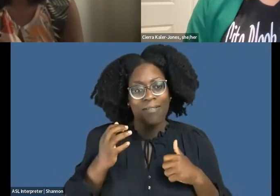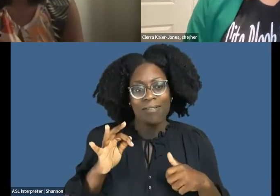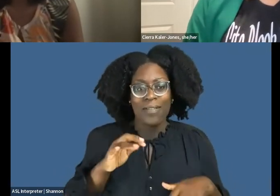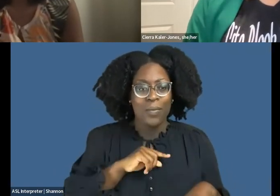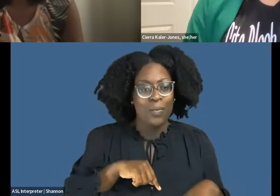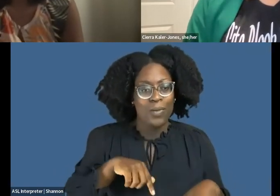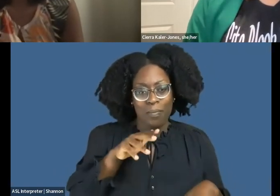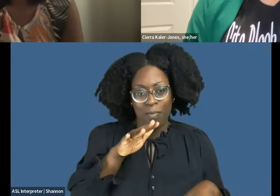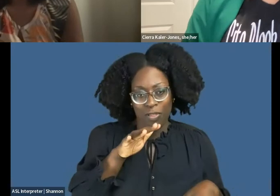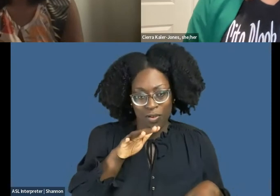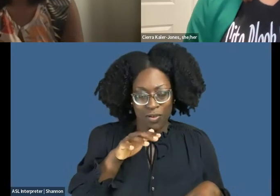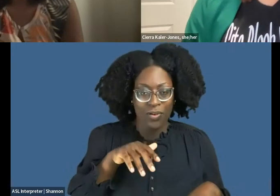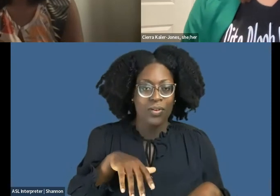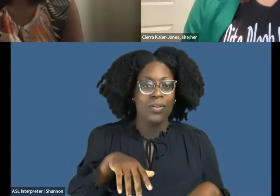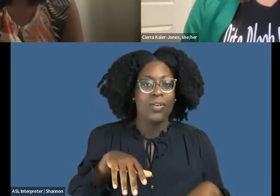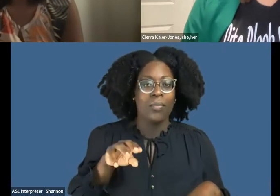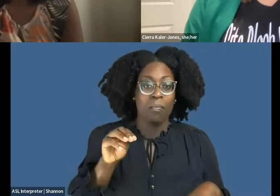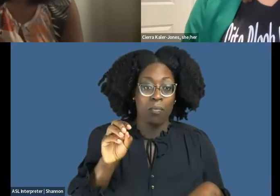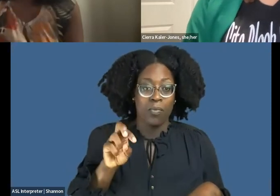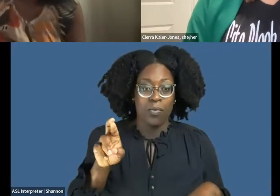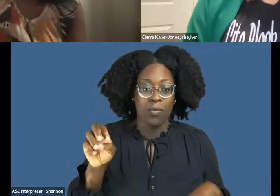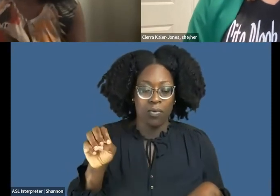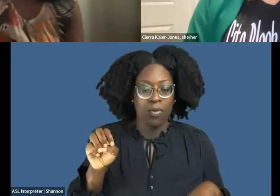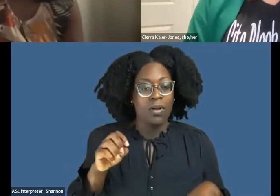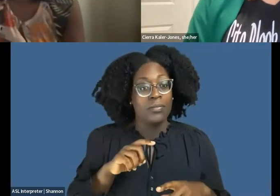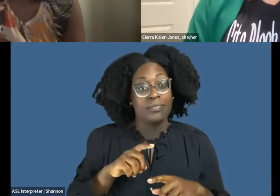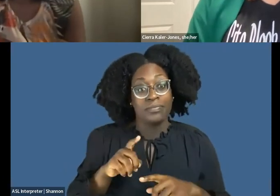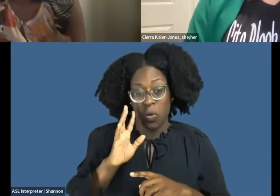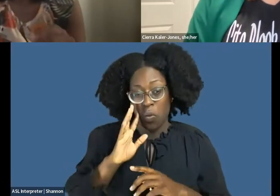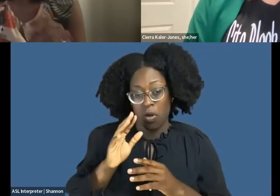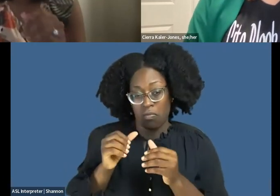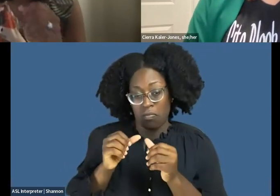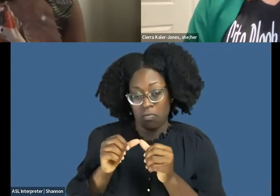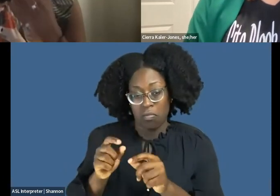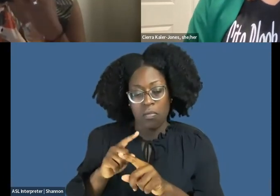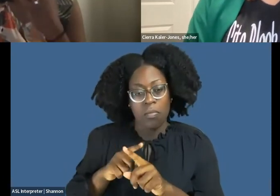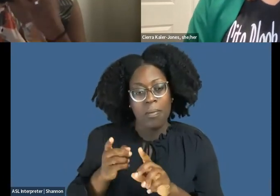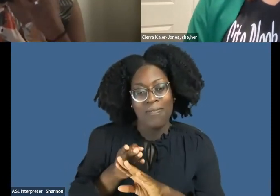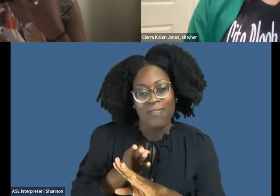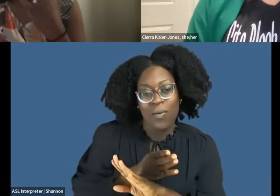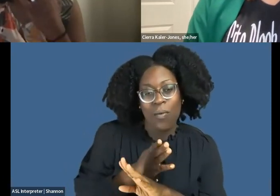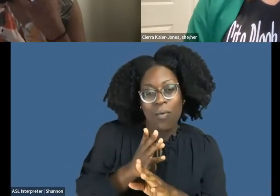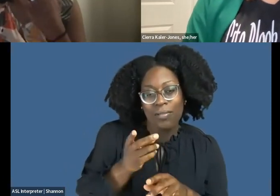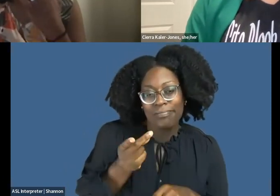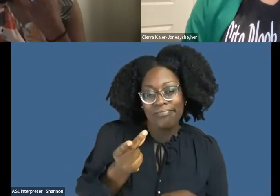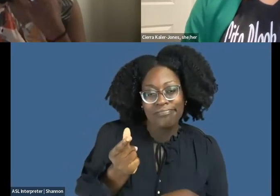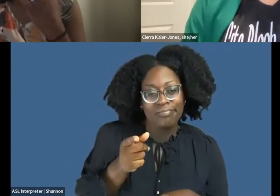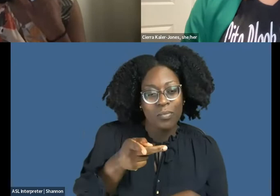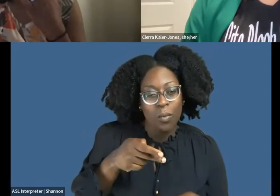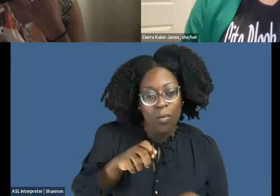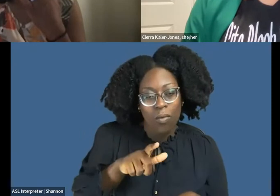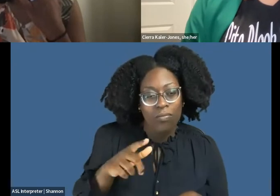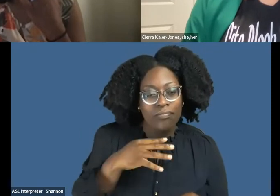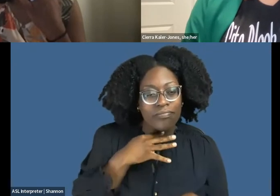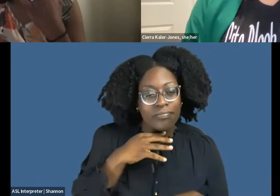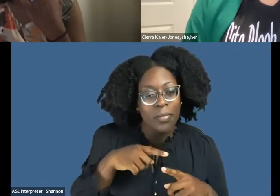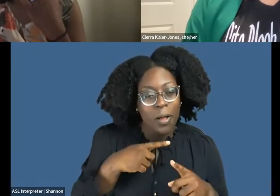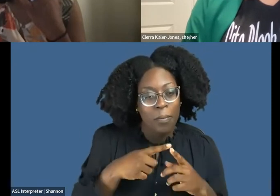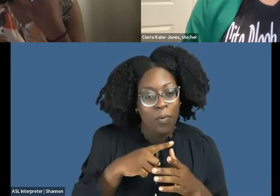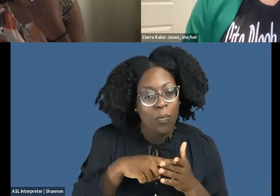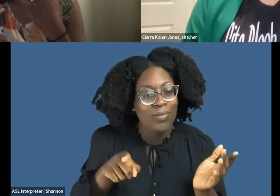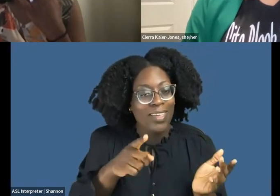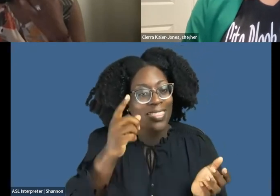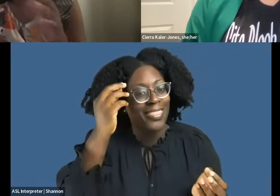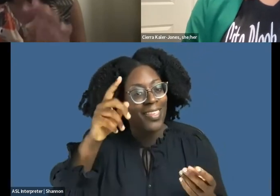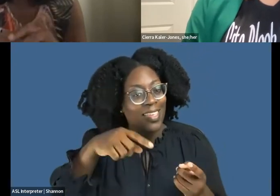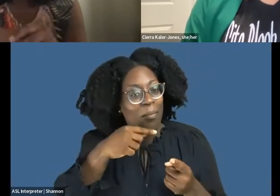actually like to take a quick poll, see how folks are thinking about this work. So the question reads, before